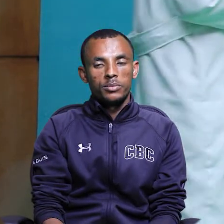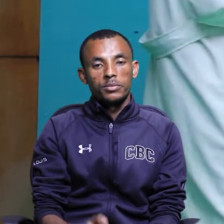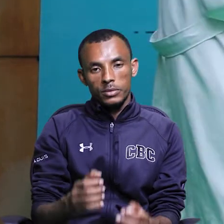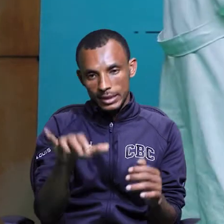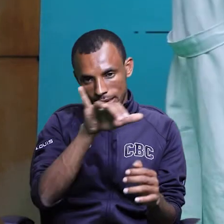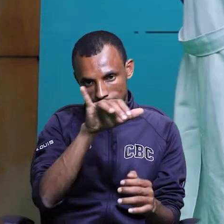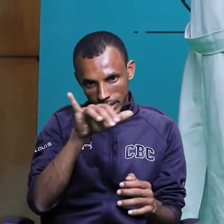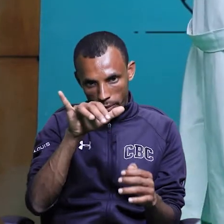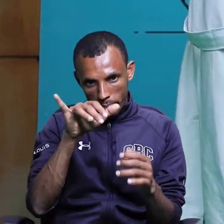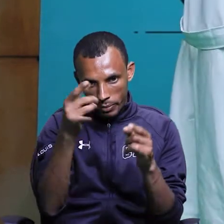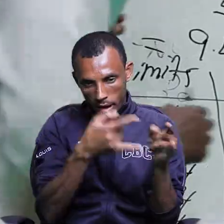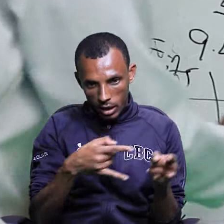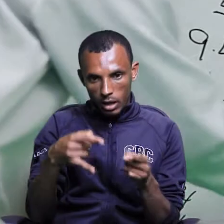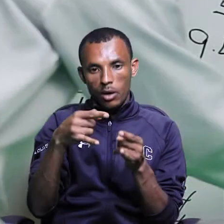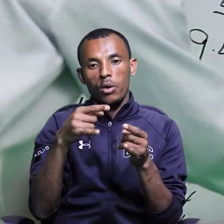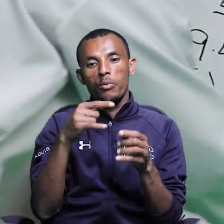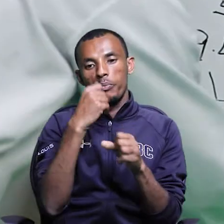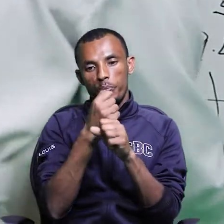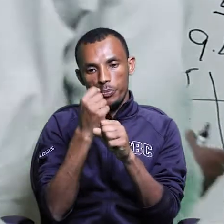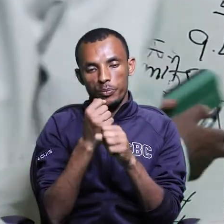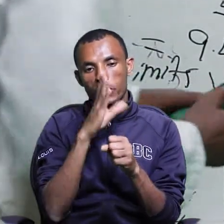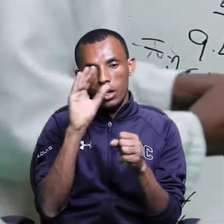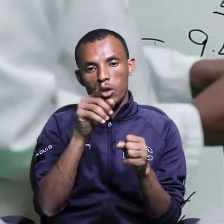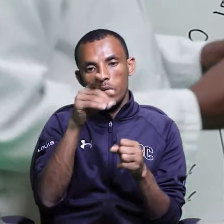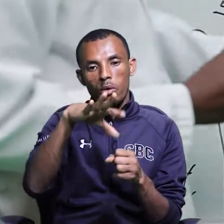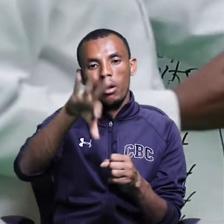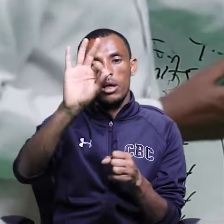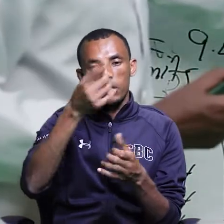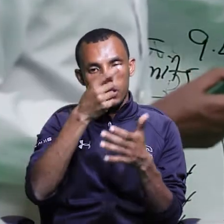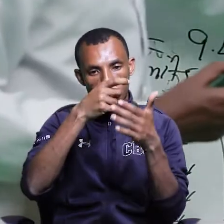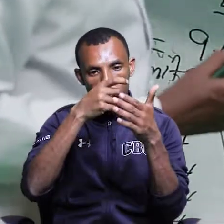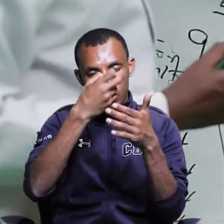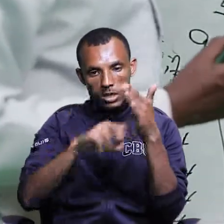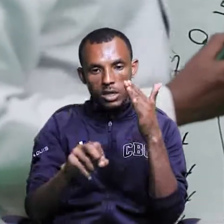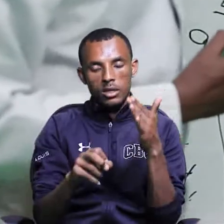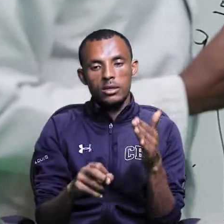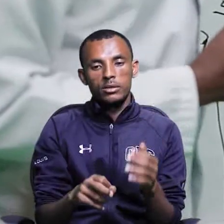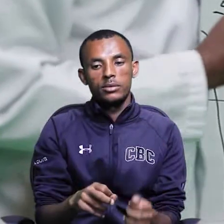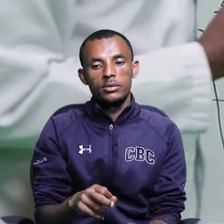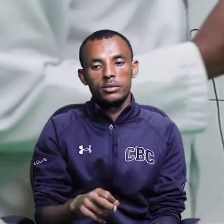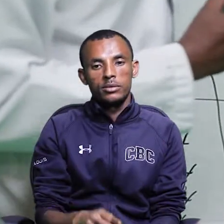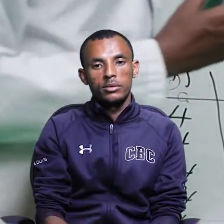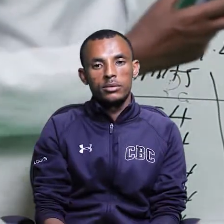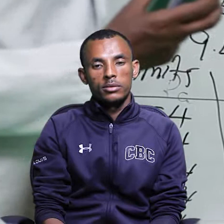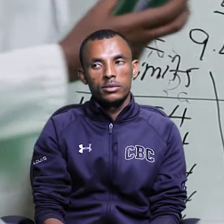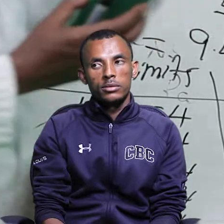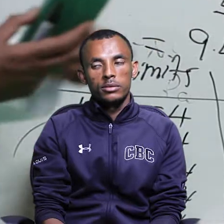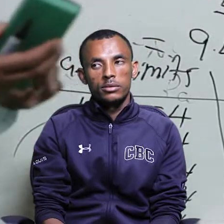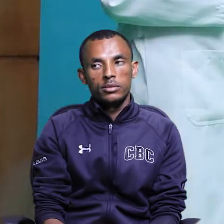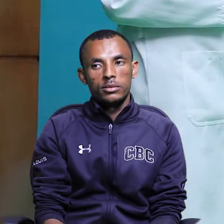The same technique will be applied, and you will get a result as follows.